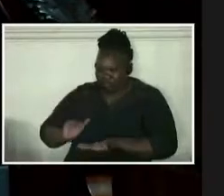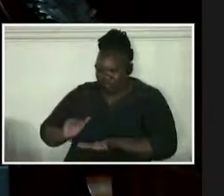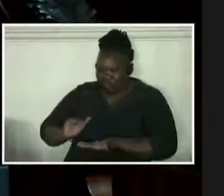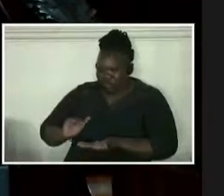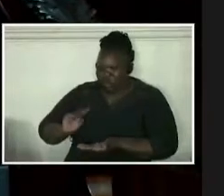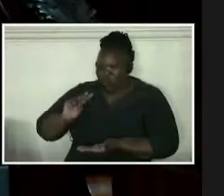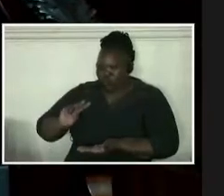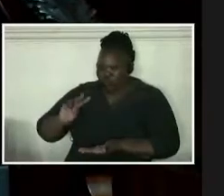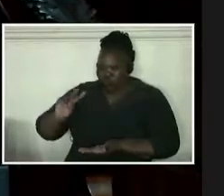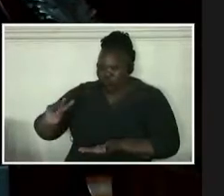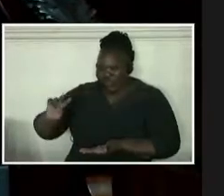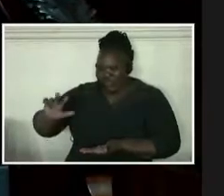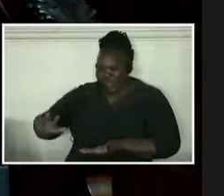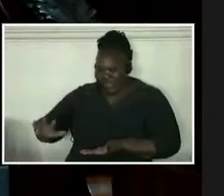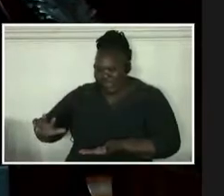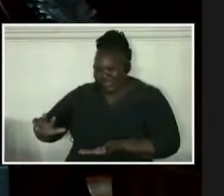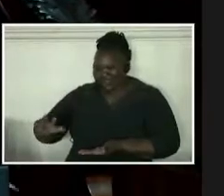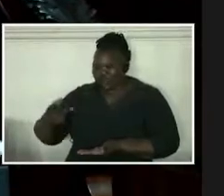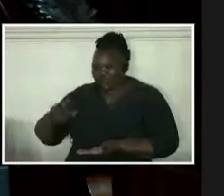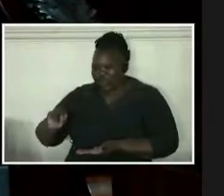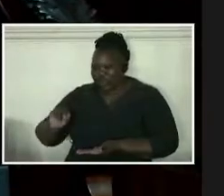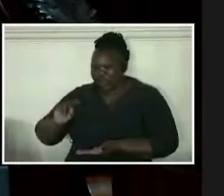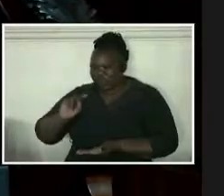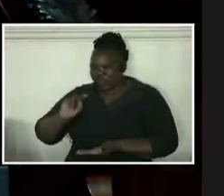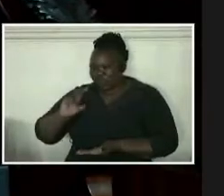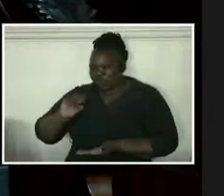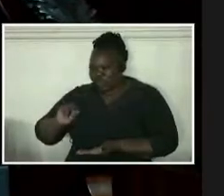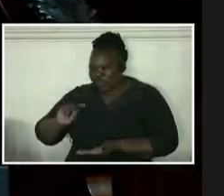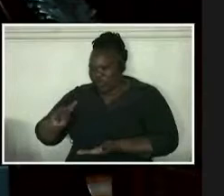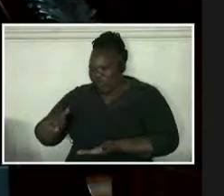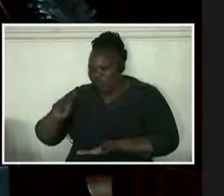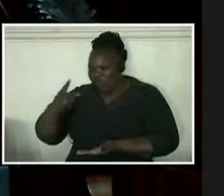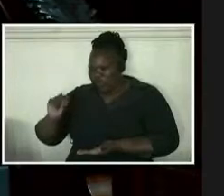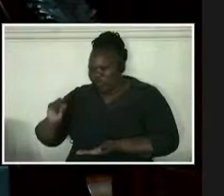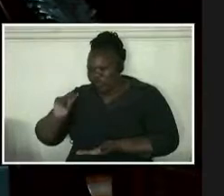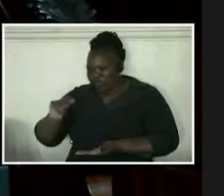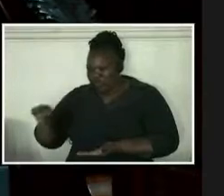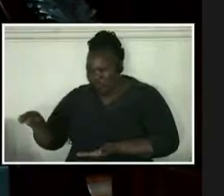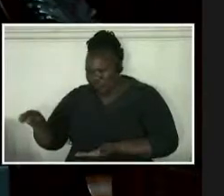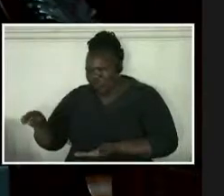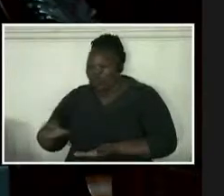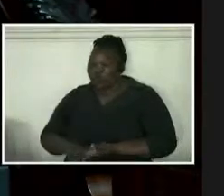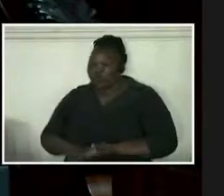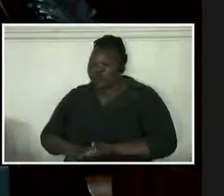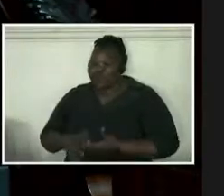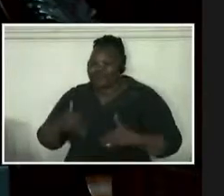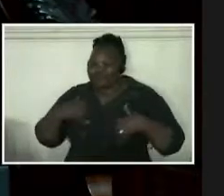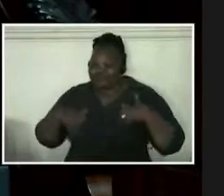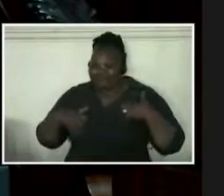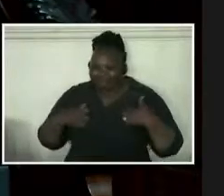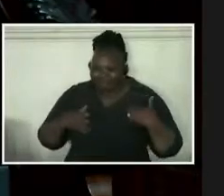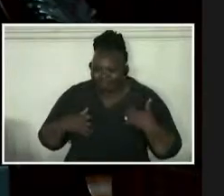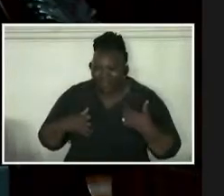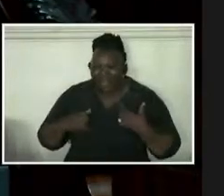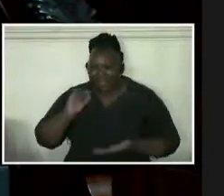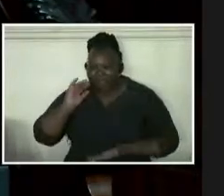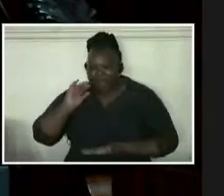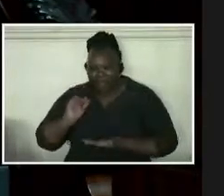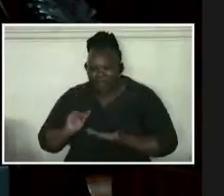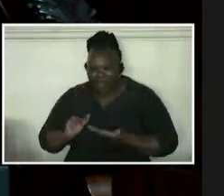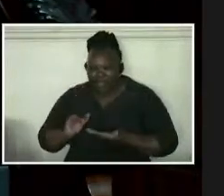228 in 2122 we are quite excited about that there are also several